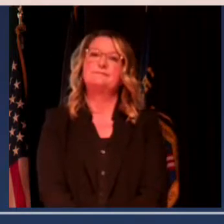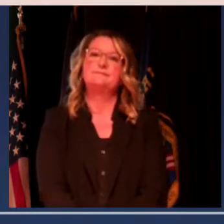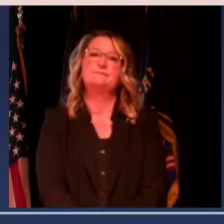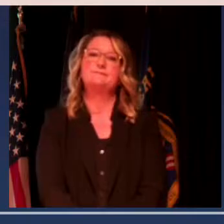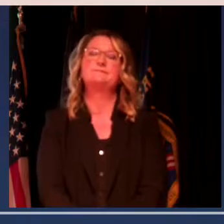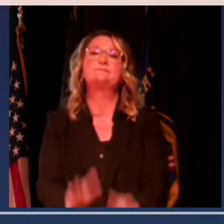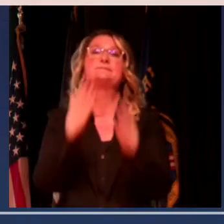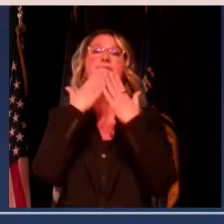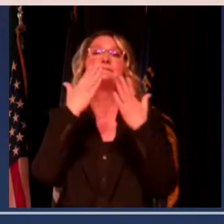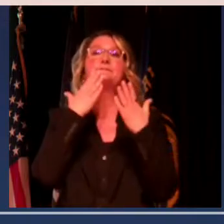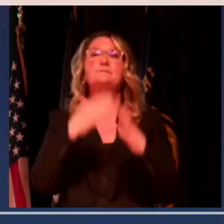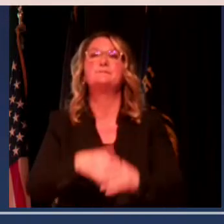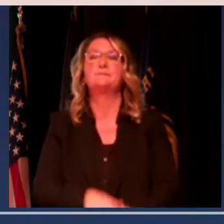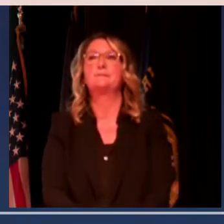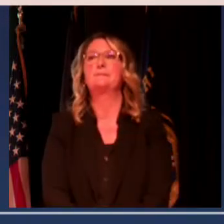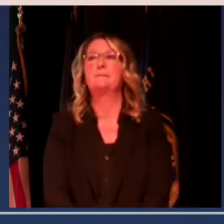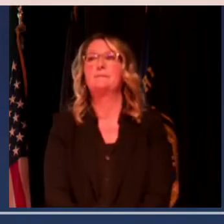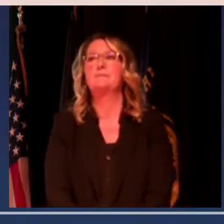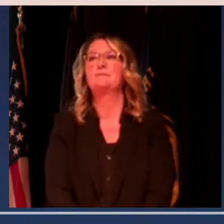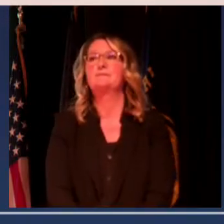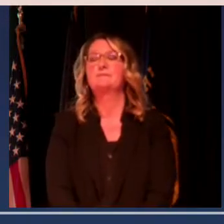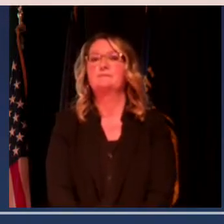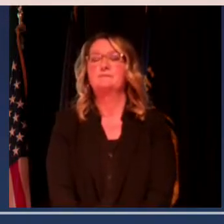Thank you.